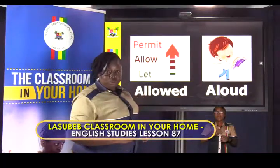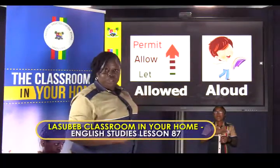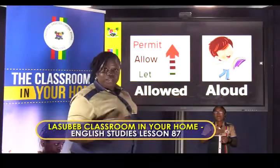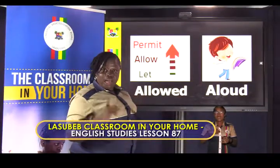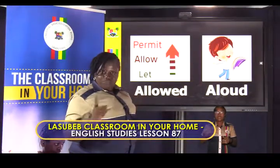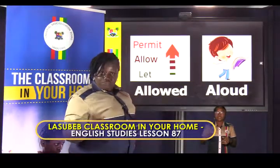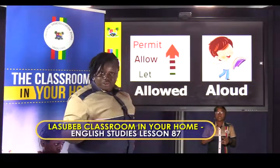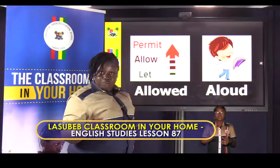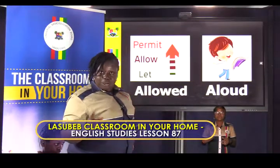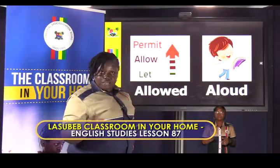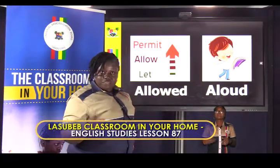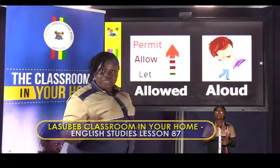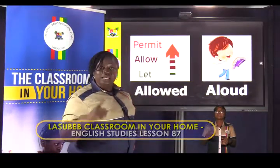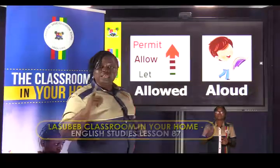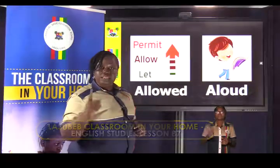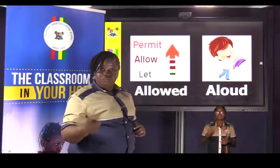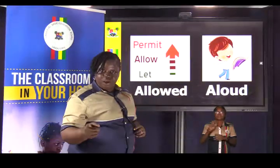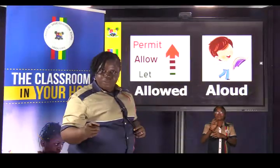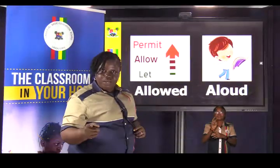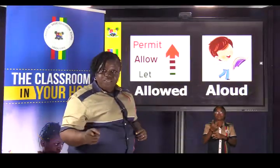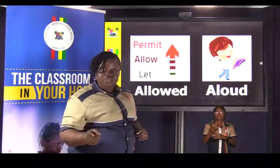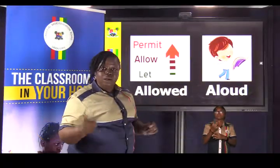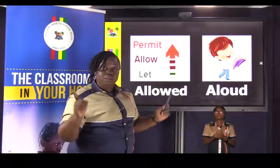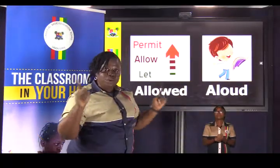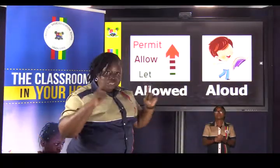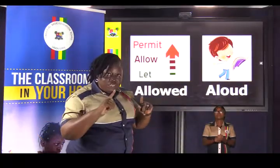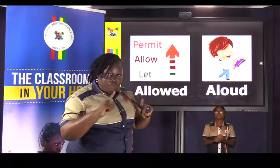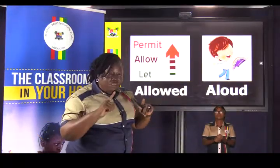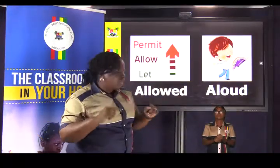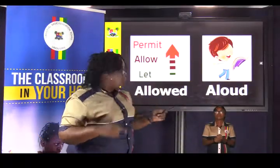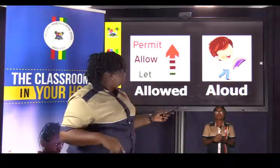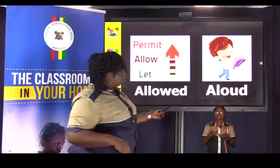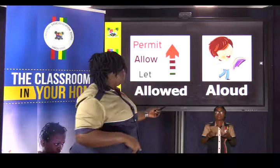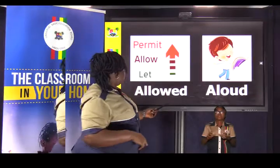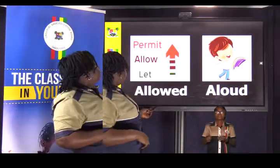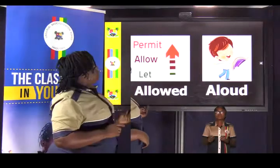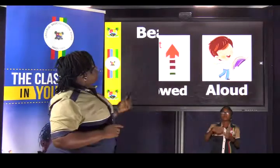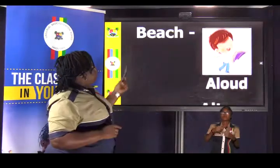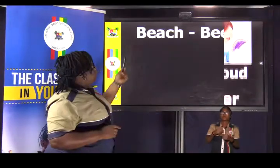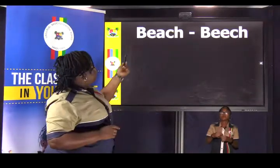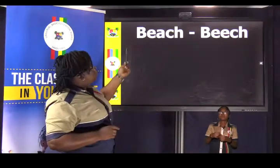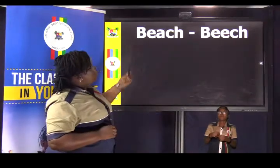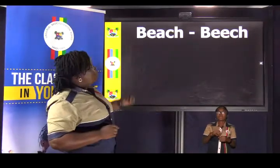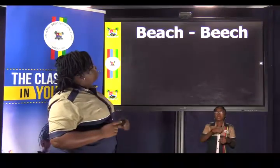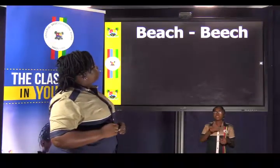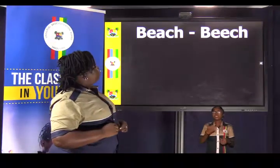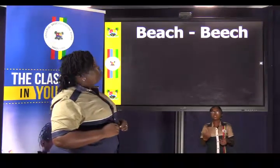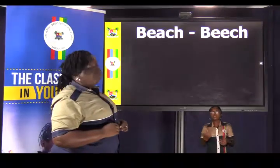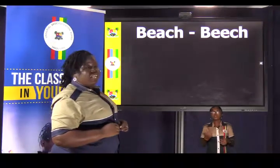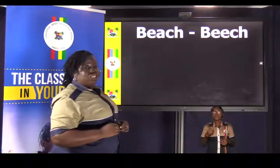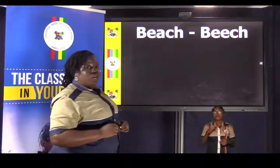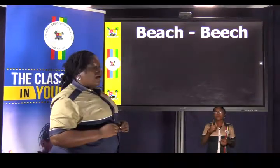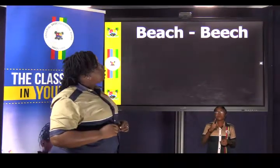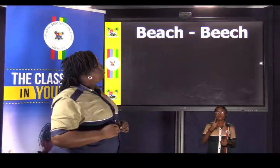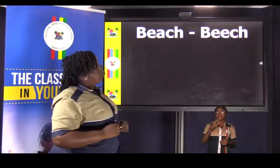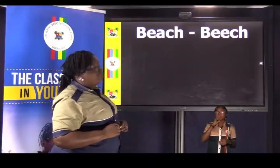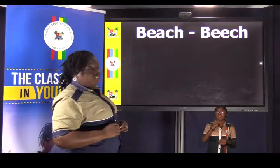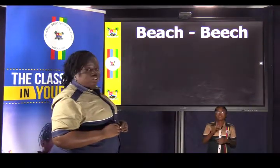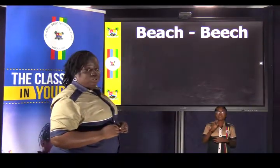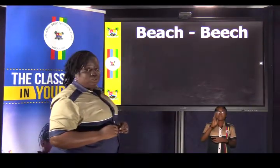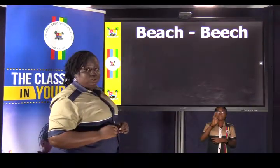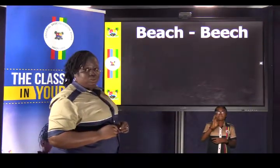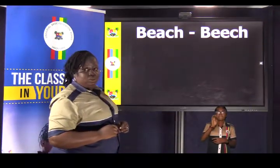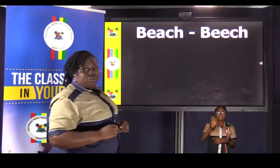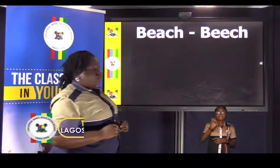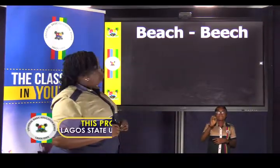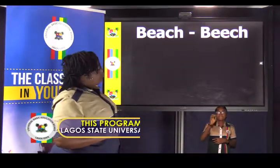one. They have different spellings, different meanings, but the same sound. Another one, beach and